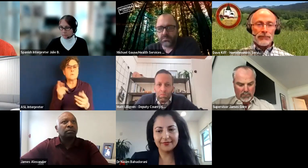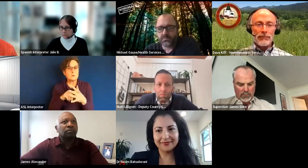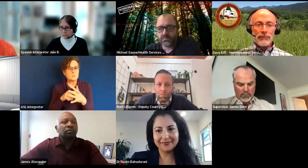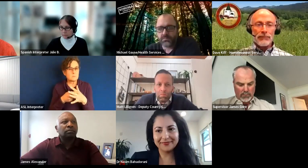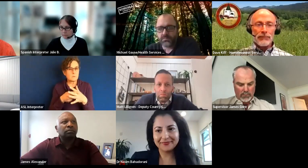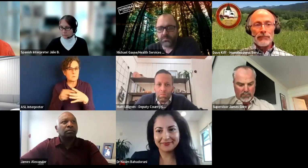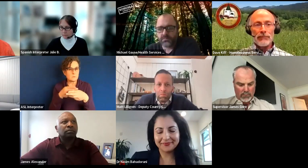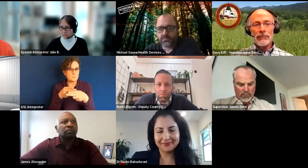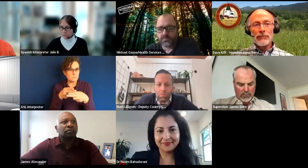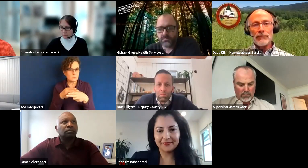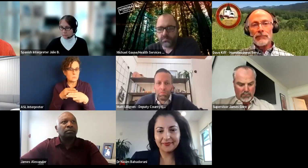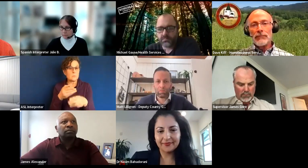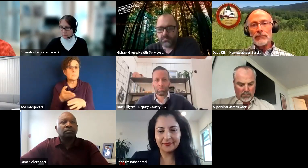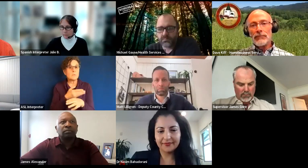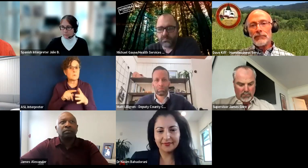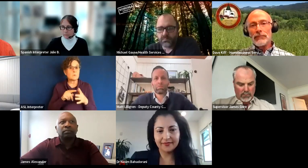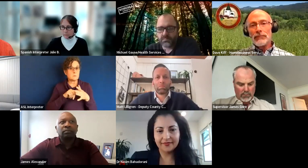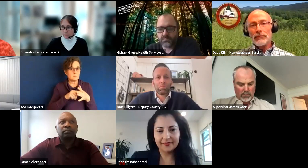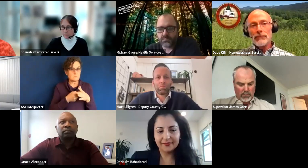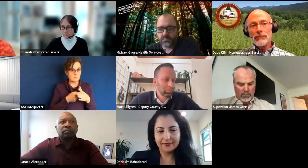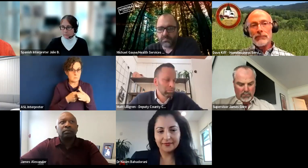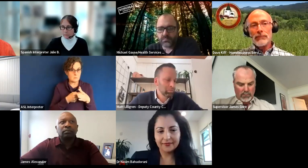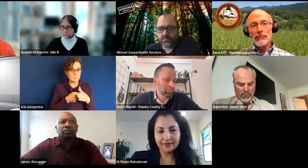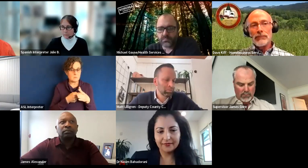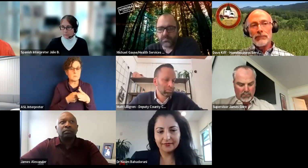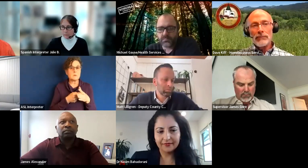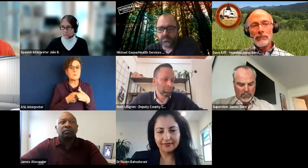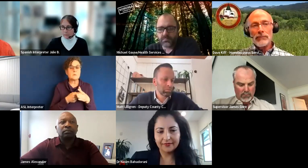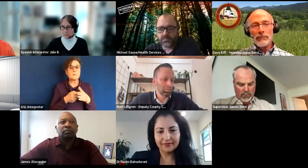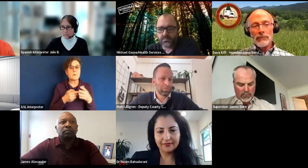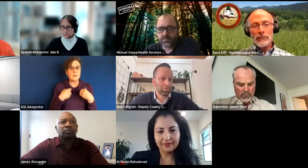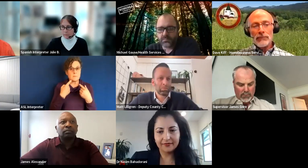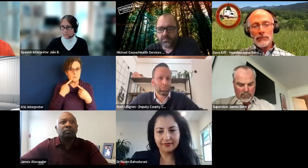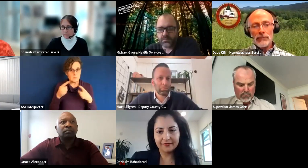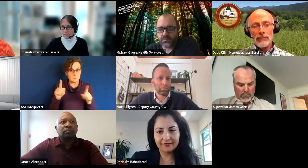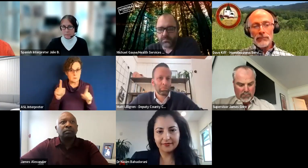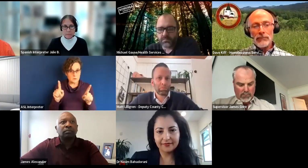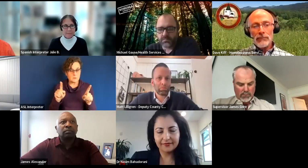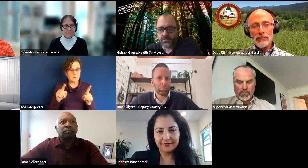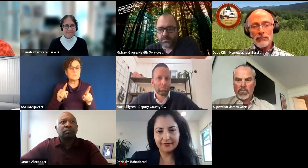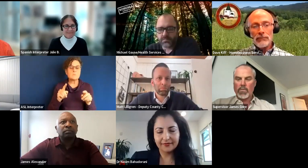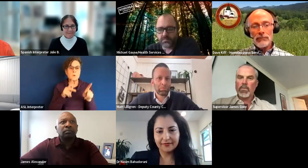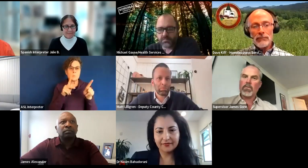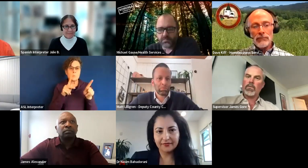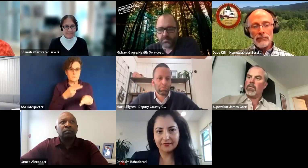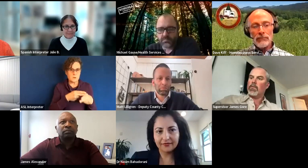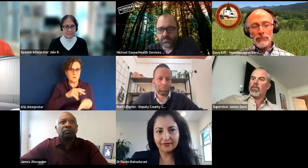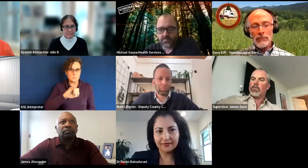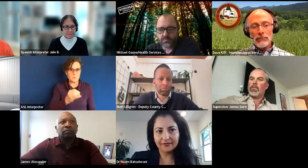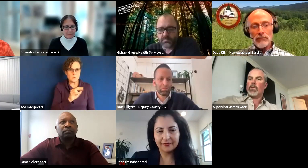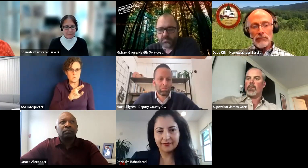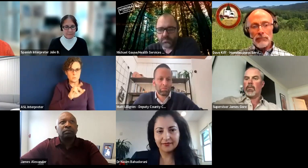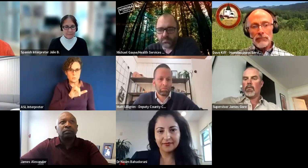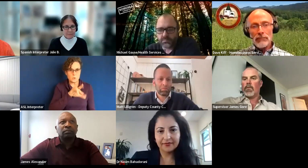minute. Before we do, I'd like to make an announcement, or have Julie make an announcement for our